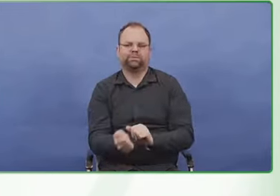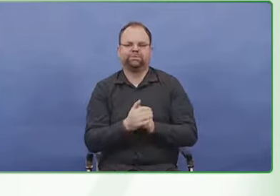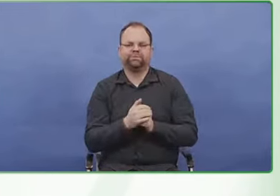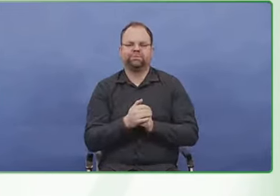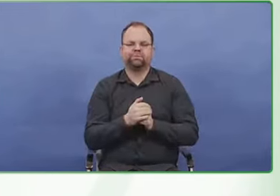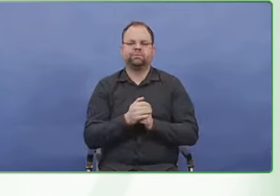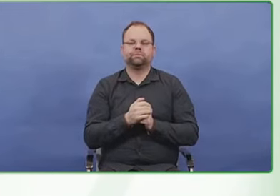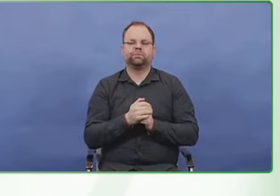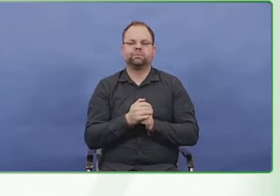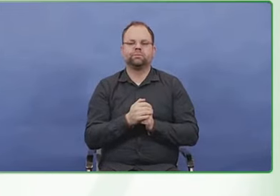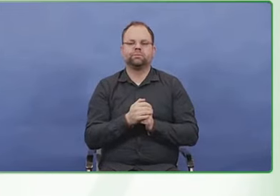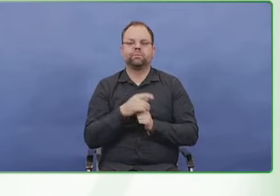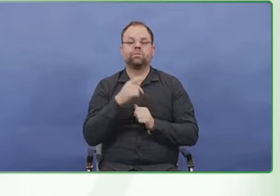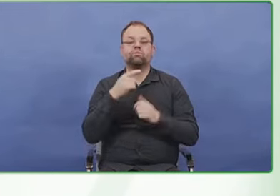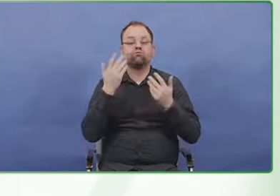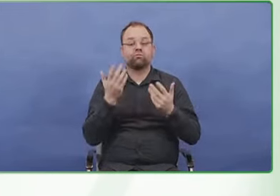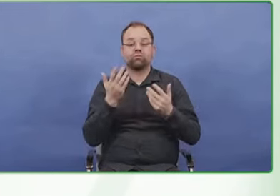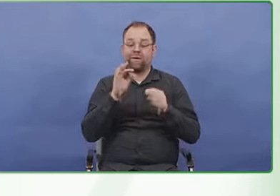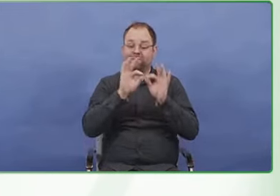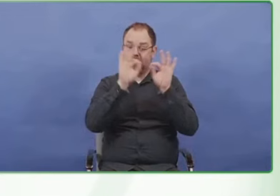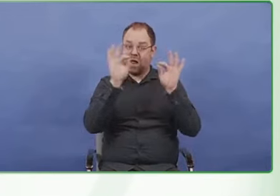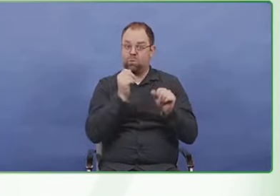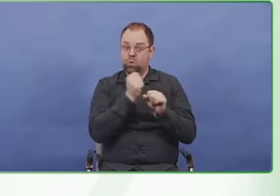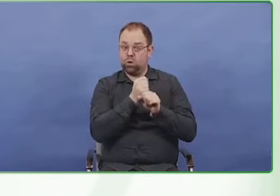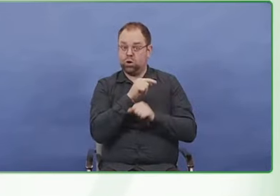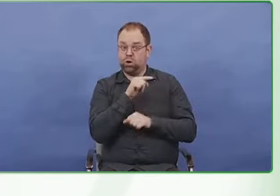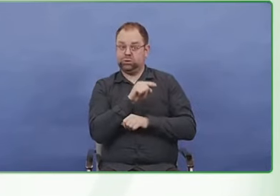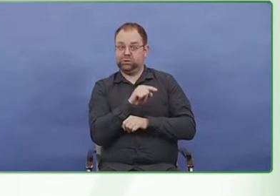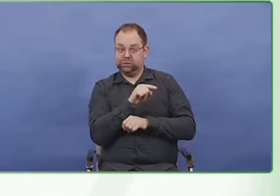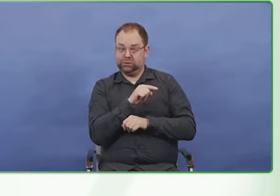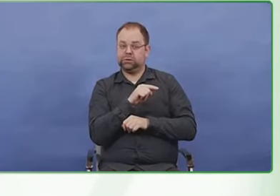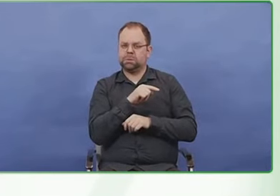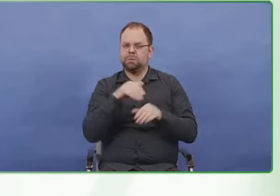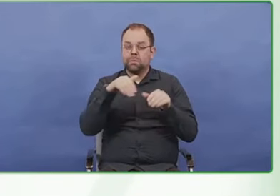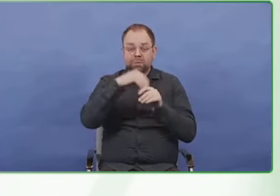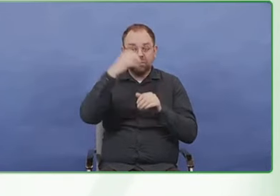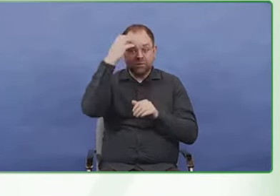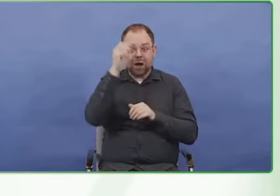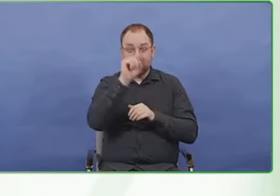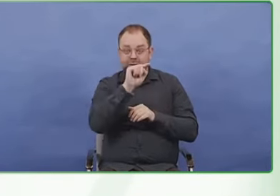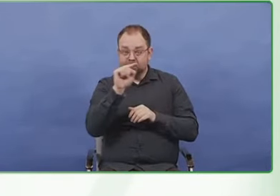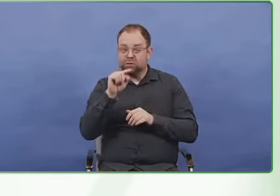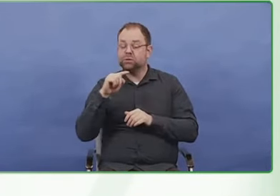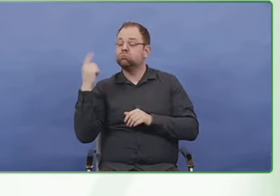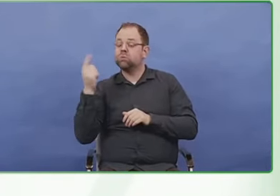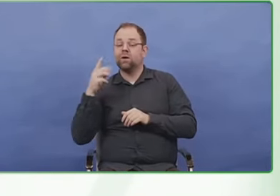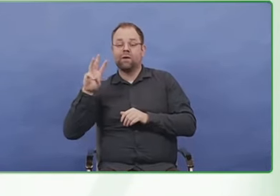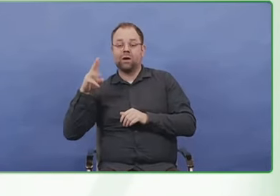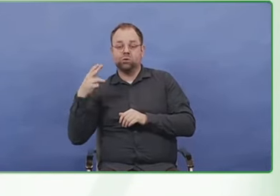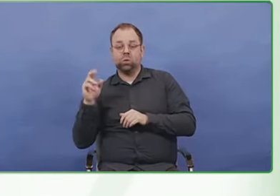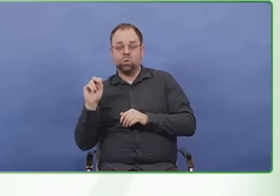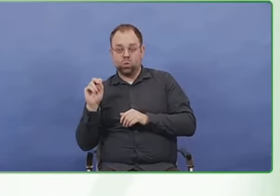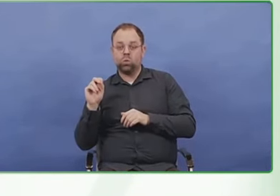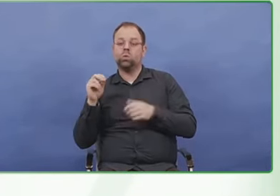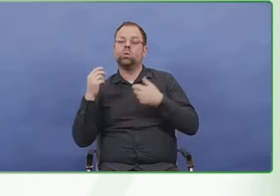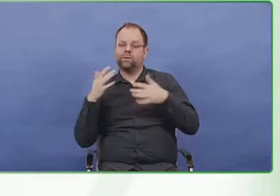support member states in actually having a national action plan that takes the framework and brings it towards implementation. It's like